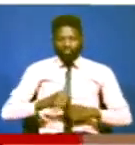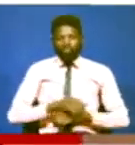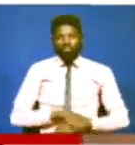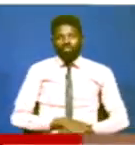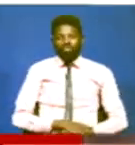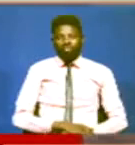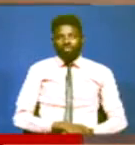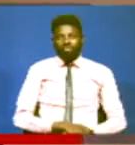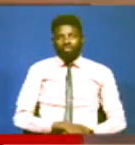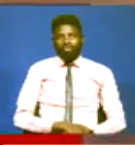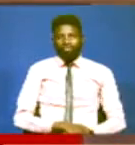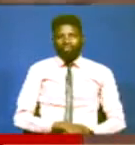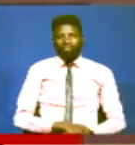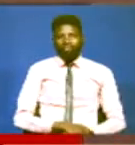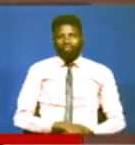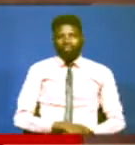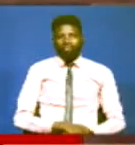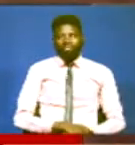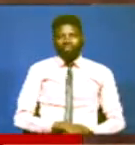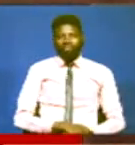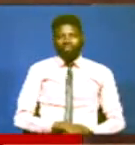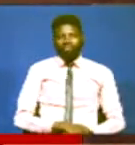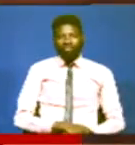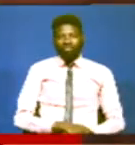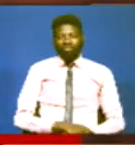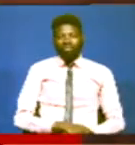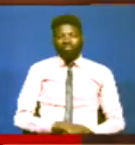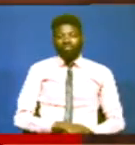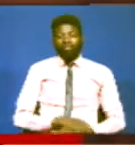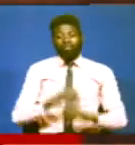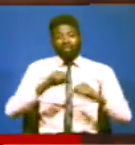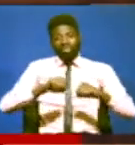Mr. Chair and members, our last witness is Mr. Wafula